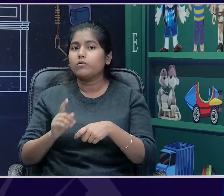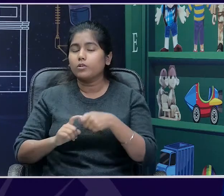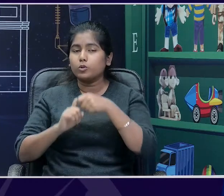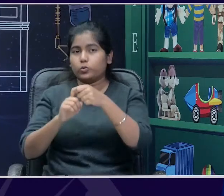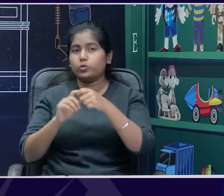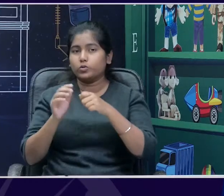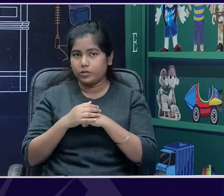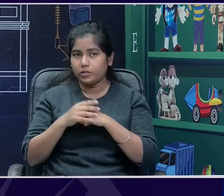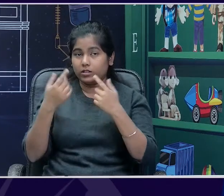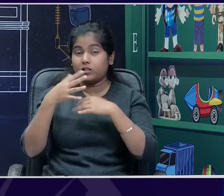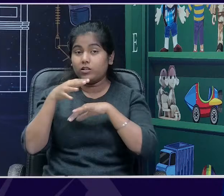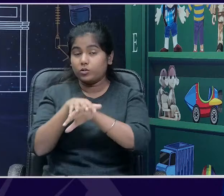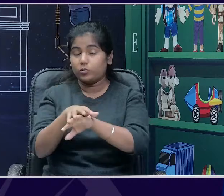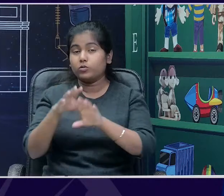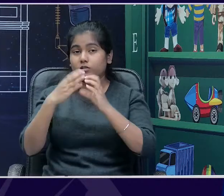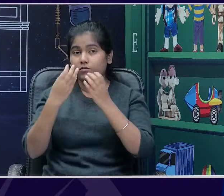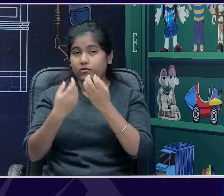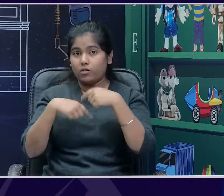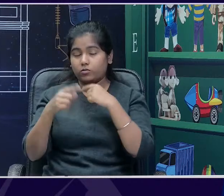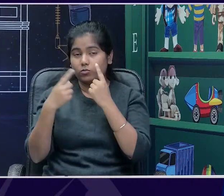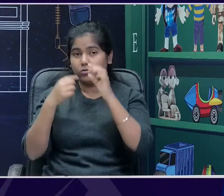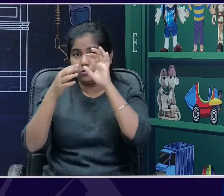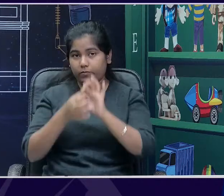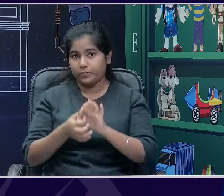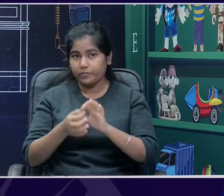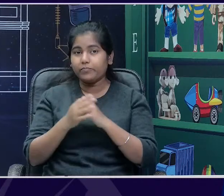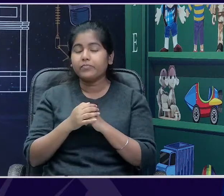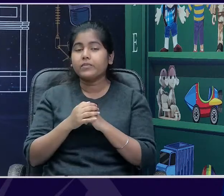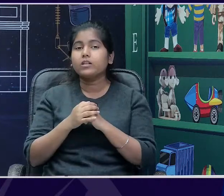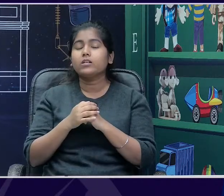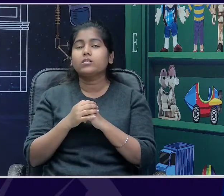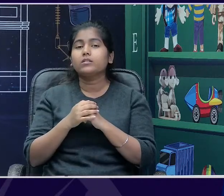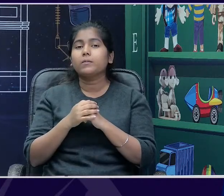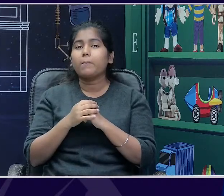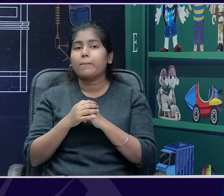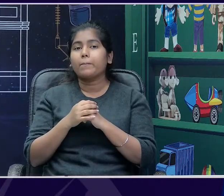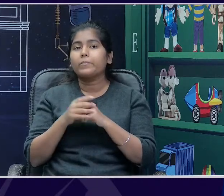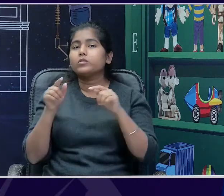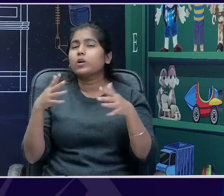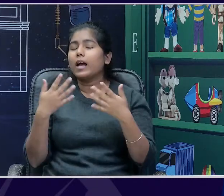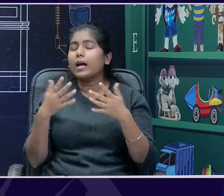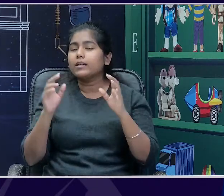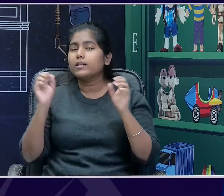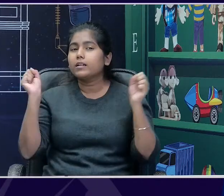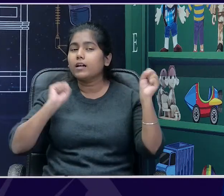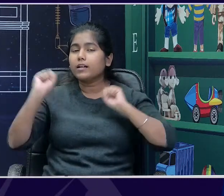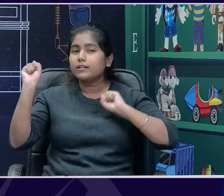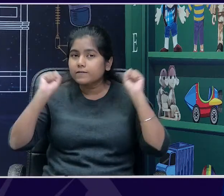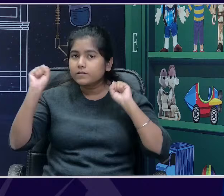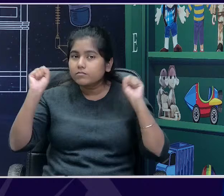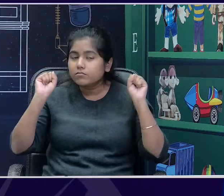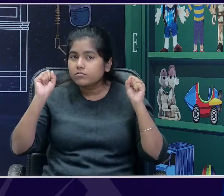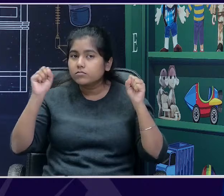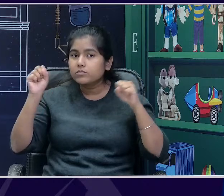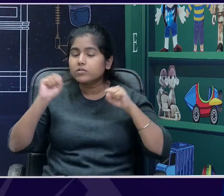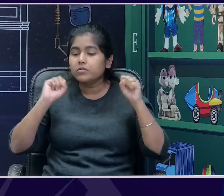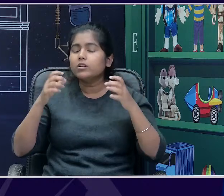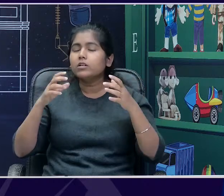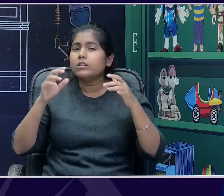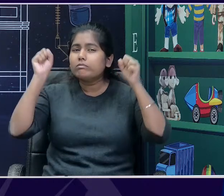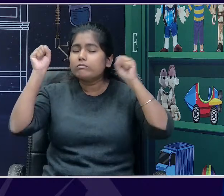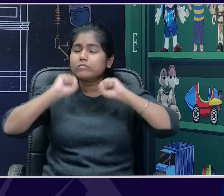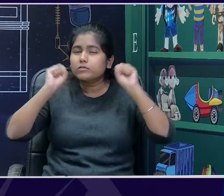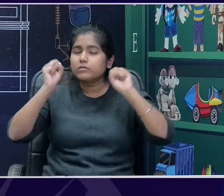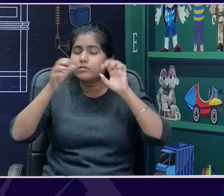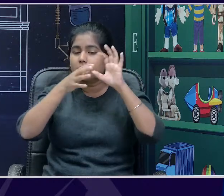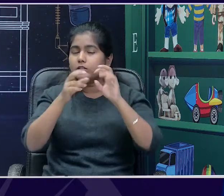this inclusive classroom, as we are talking about. So what kind of activity we can play around this